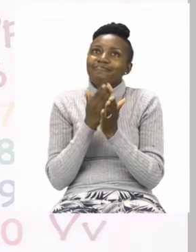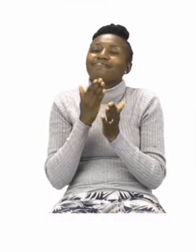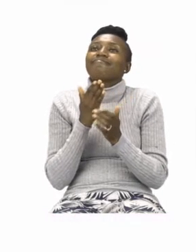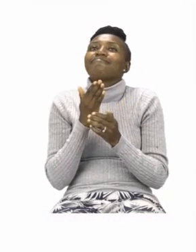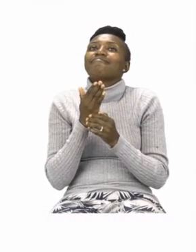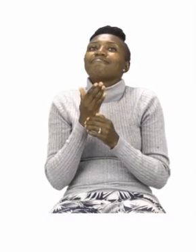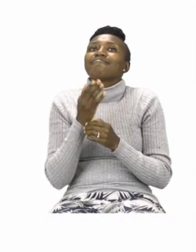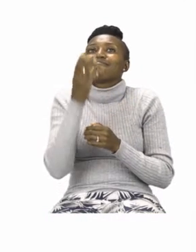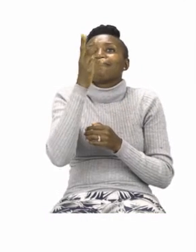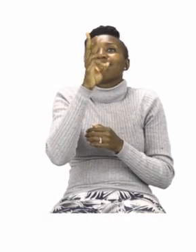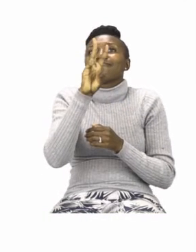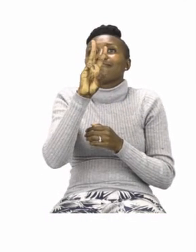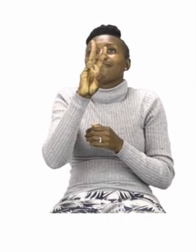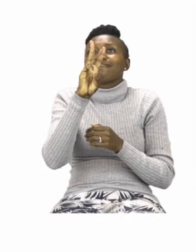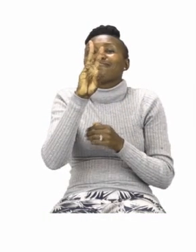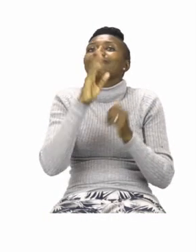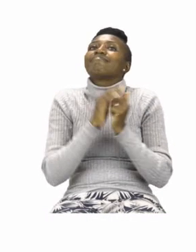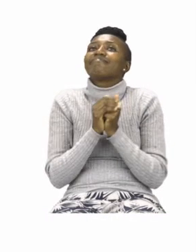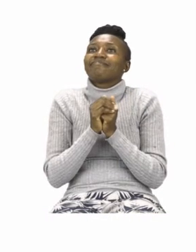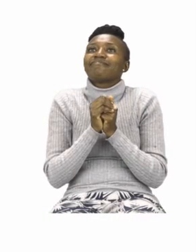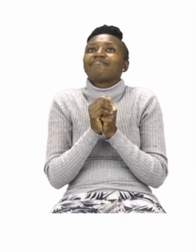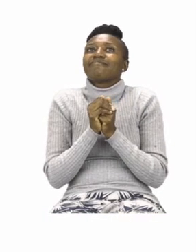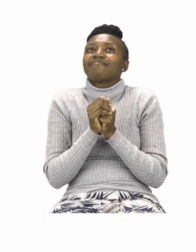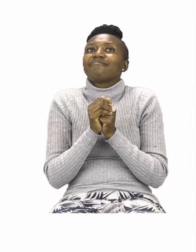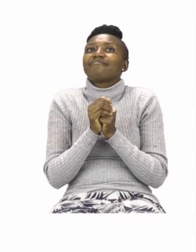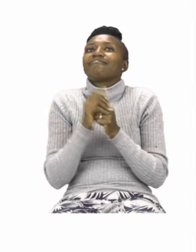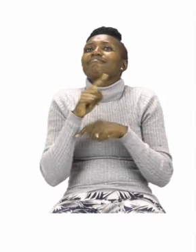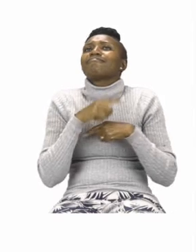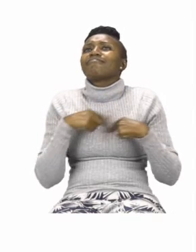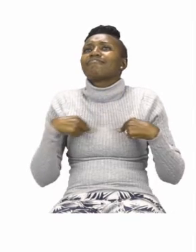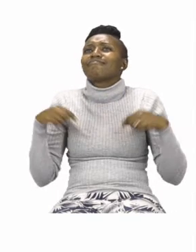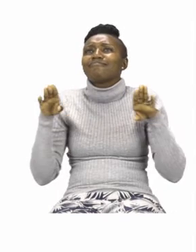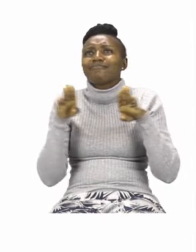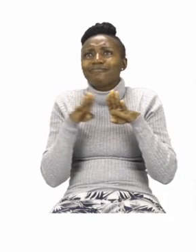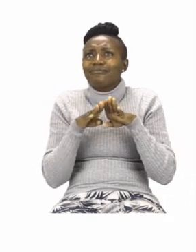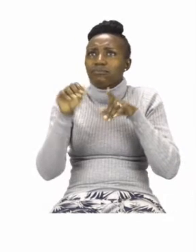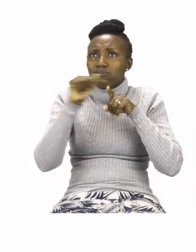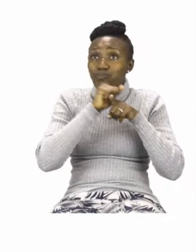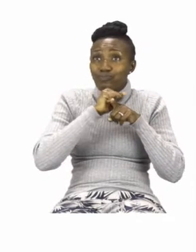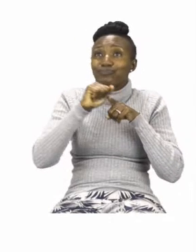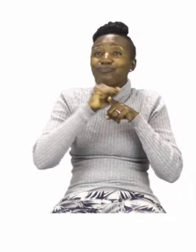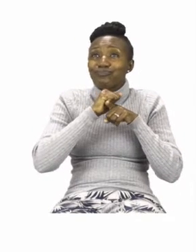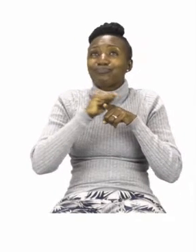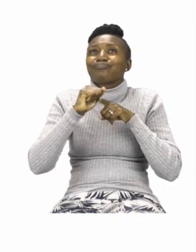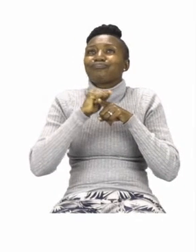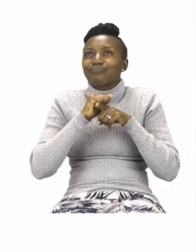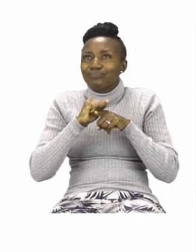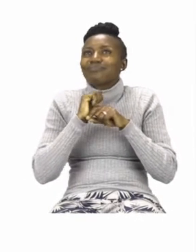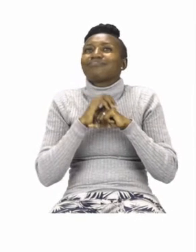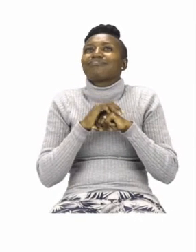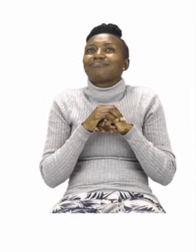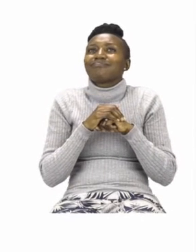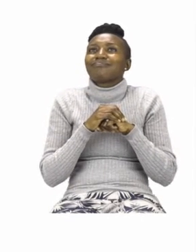page 6. On page 6, we have more tracing, but this time, instead of